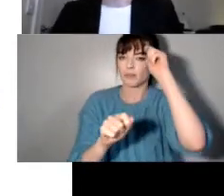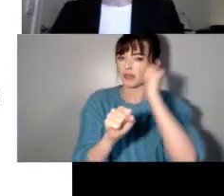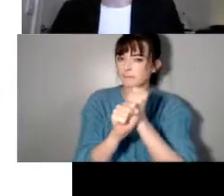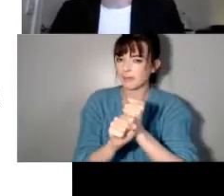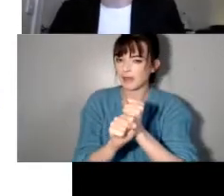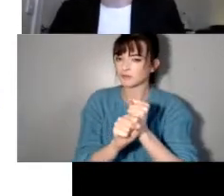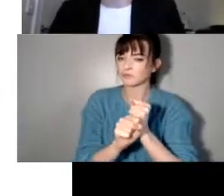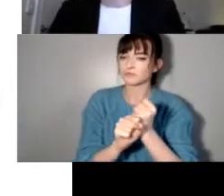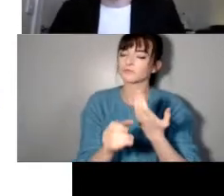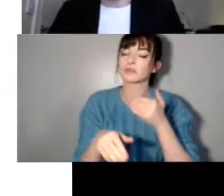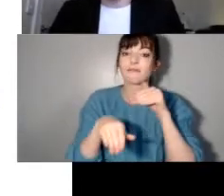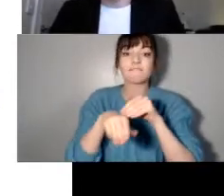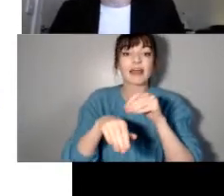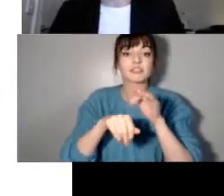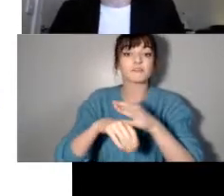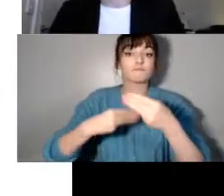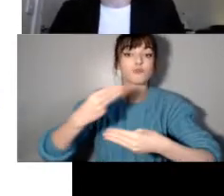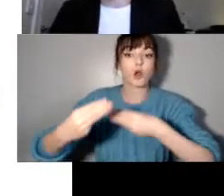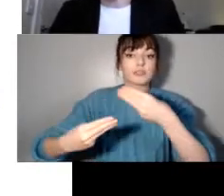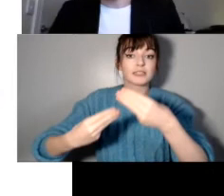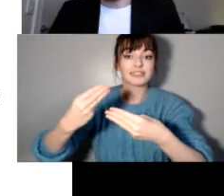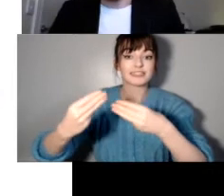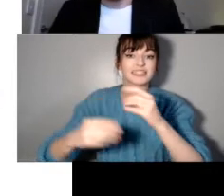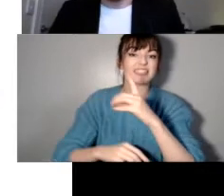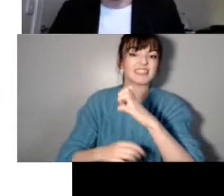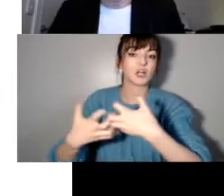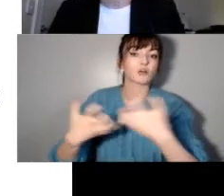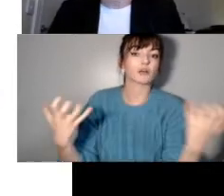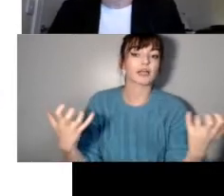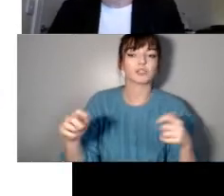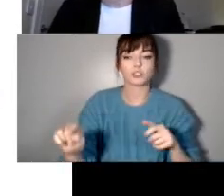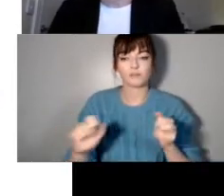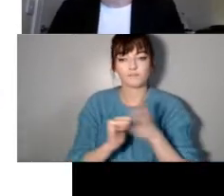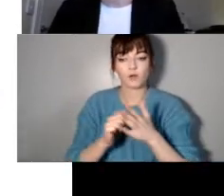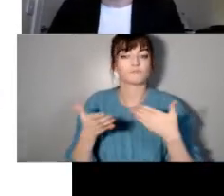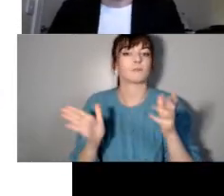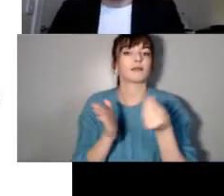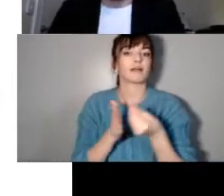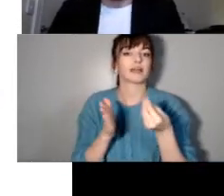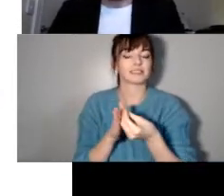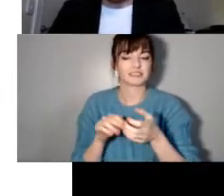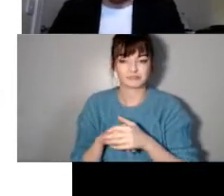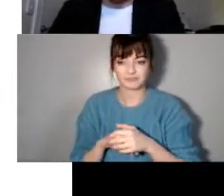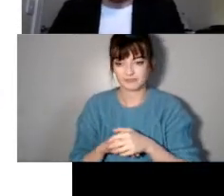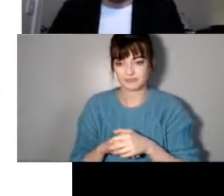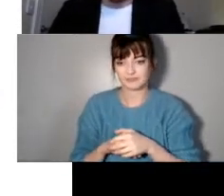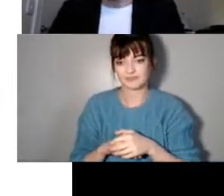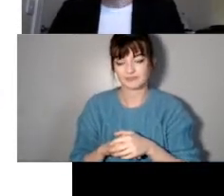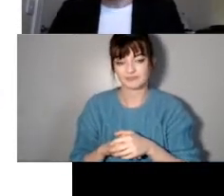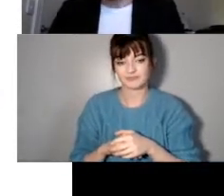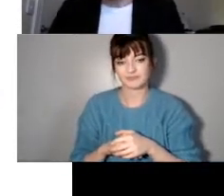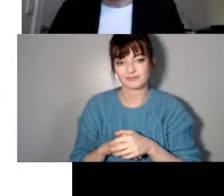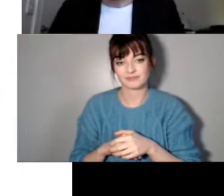the ongoing process of decongregation for the public finances. Of course, there is,